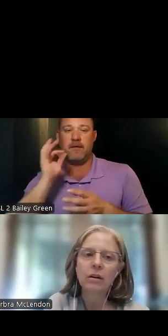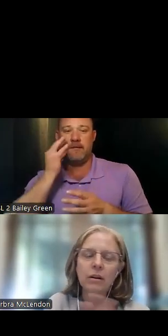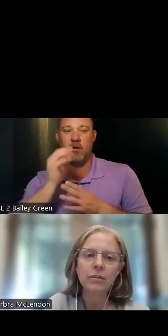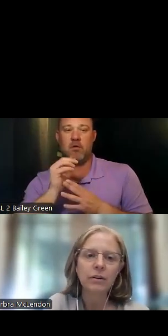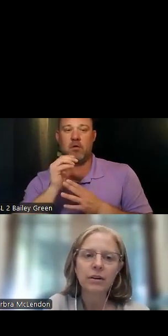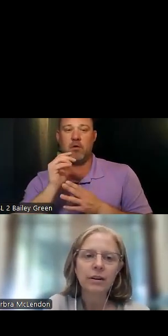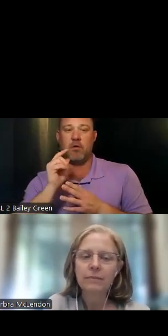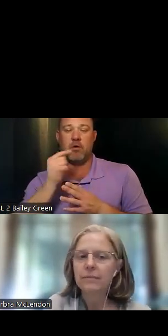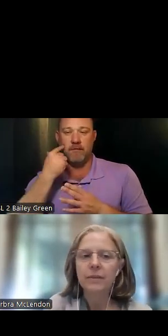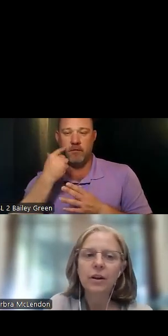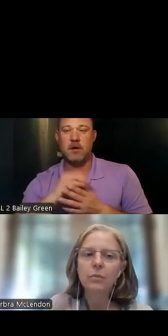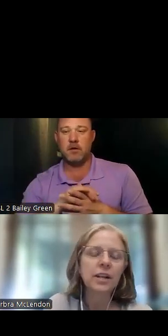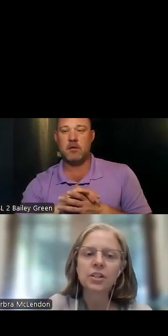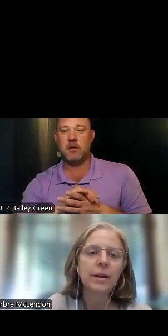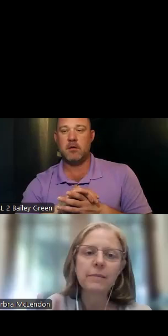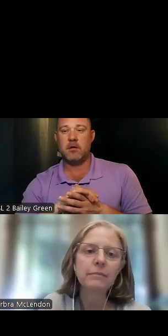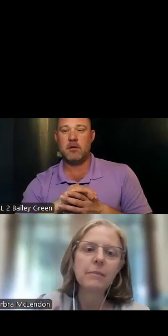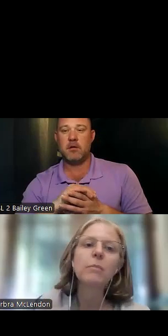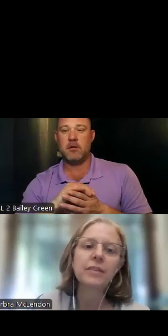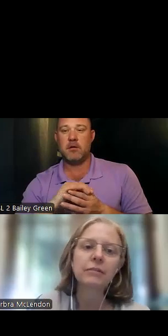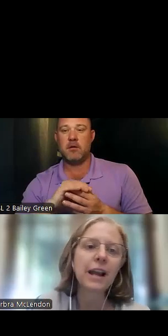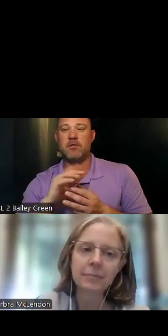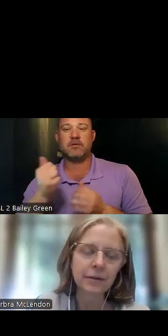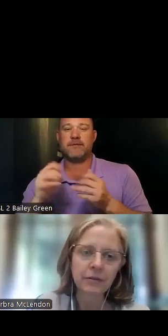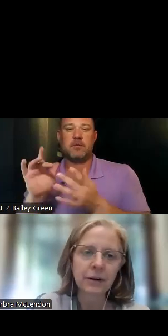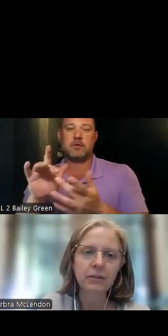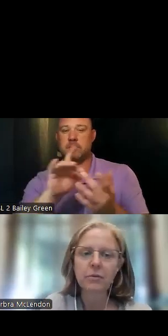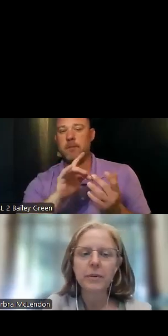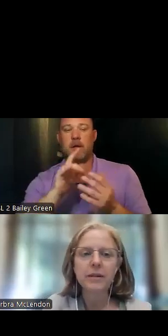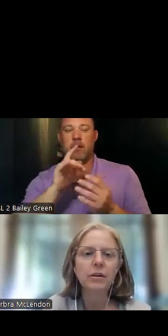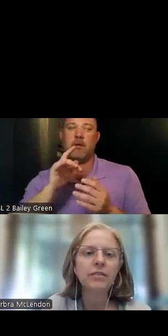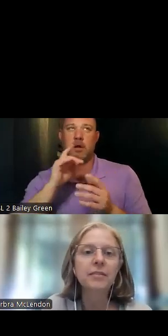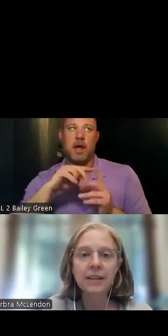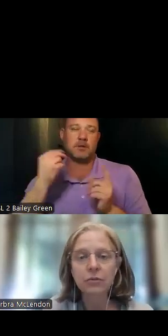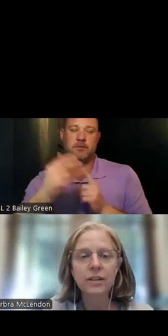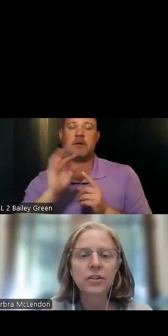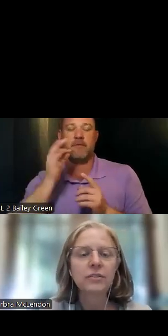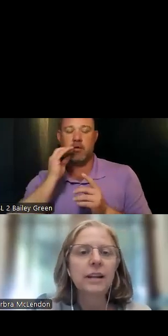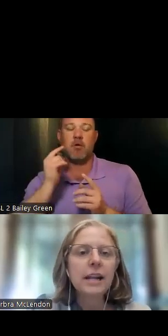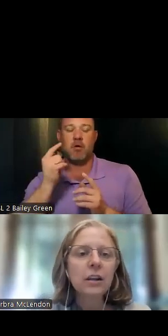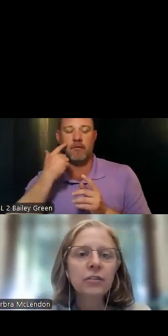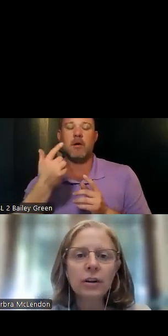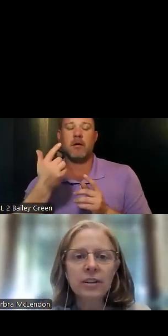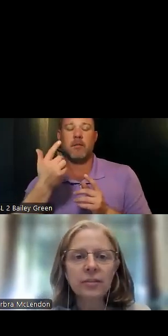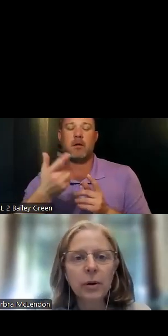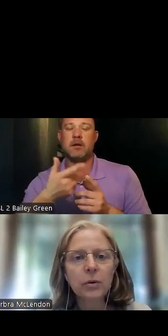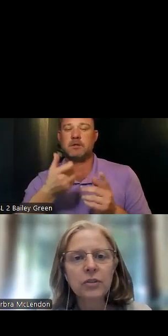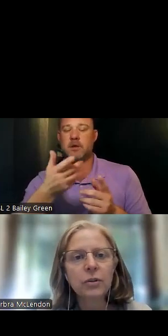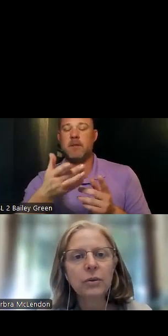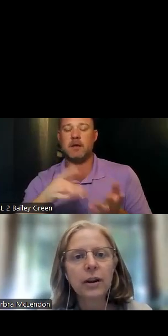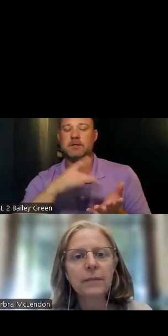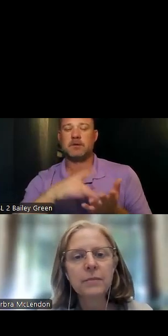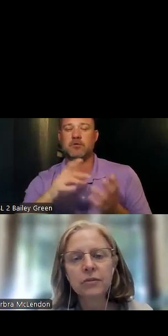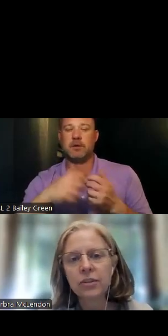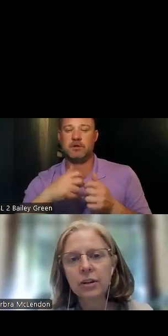there are other, we're touched by almost every aspect of the federal government, but here are some central issues. And Susan already spoke